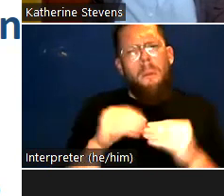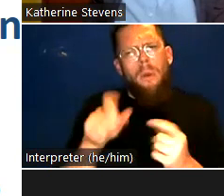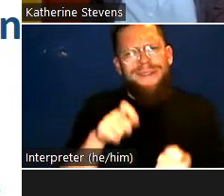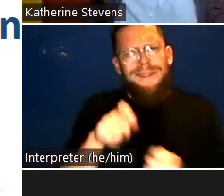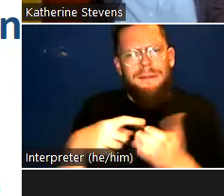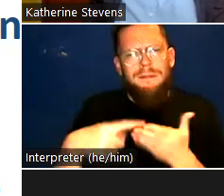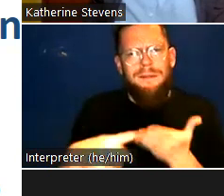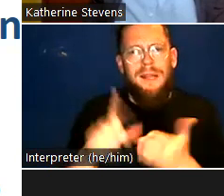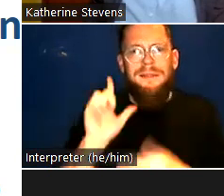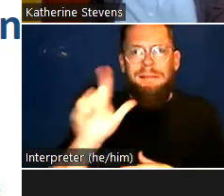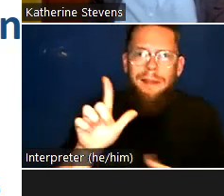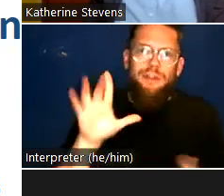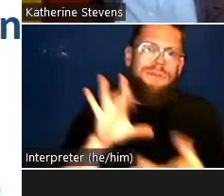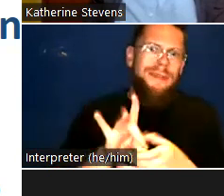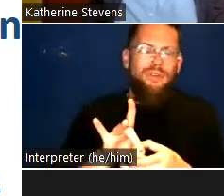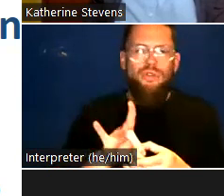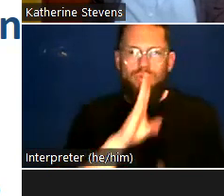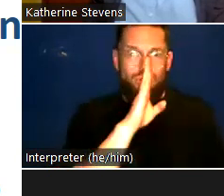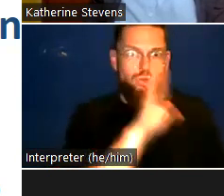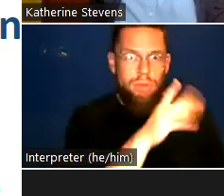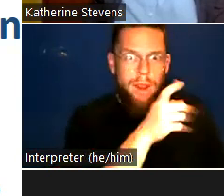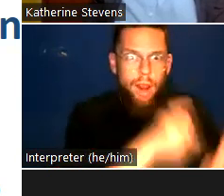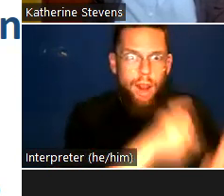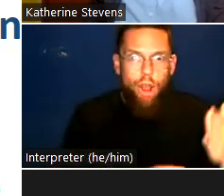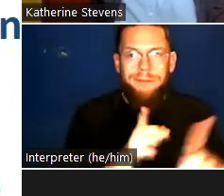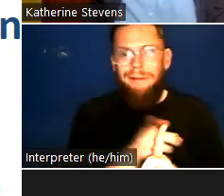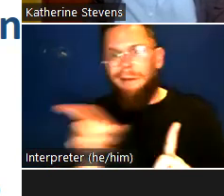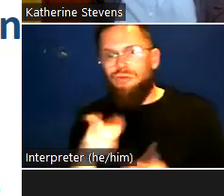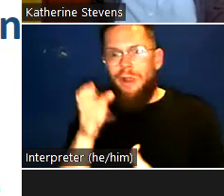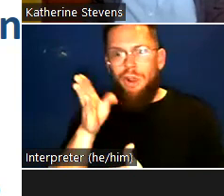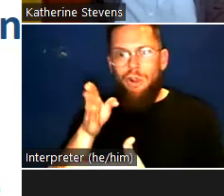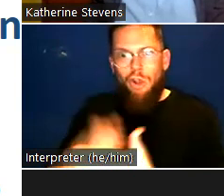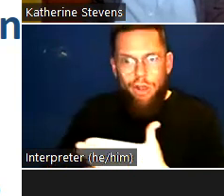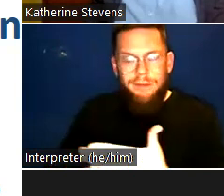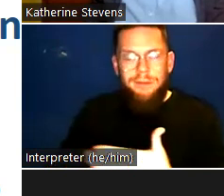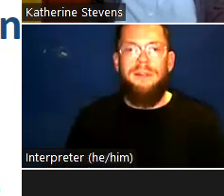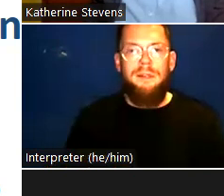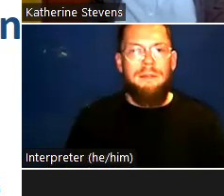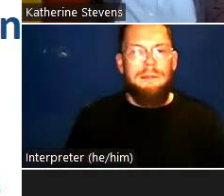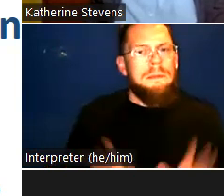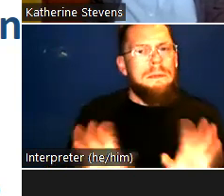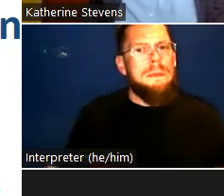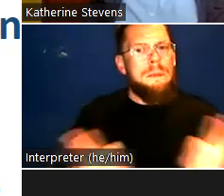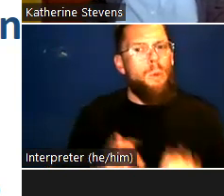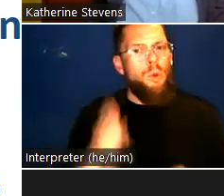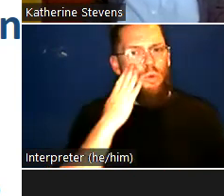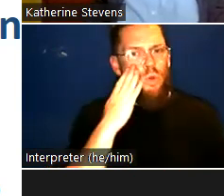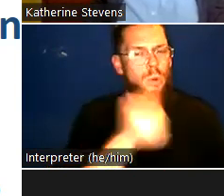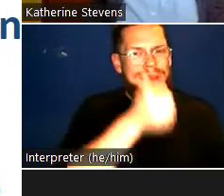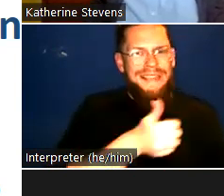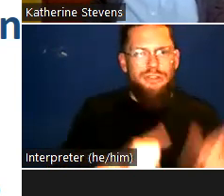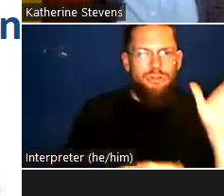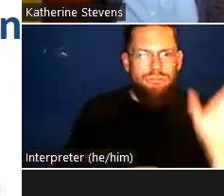to direct costs and indirect costs. But broadly, you want to make sure you know what each of the kind of column pairings are